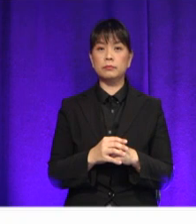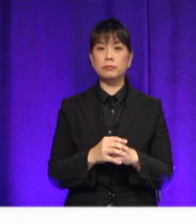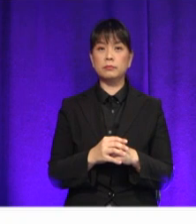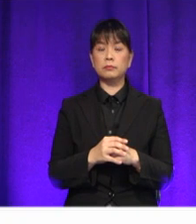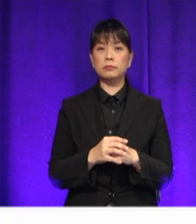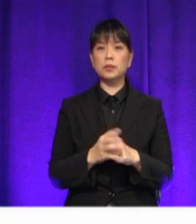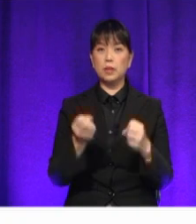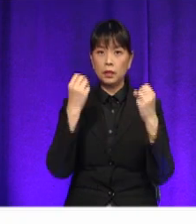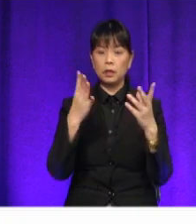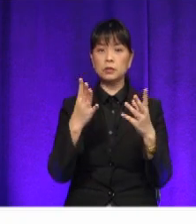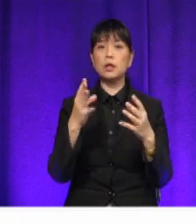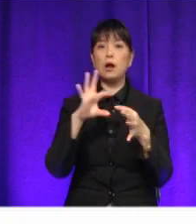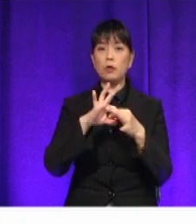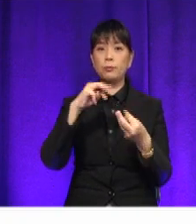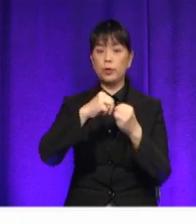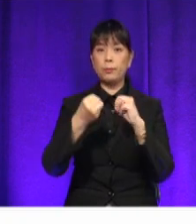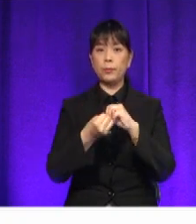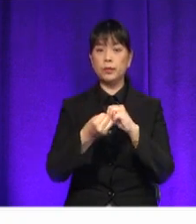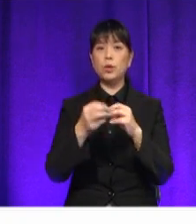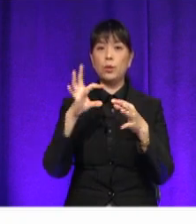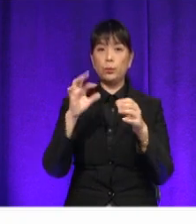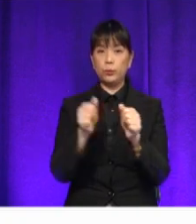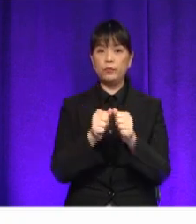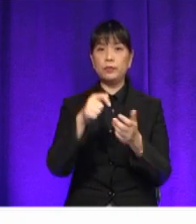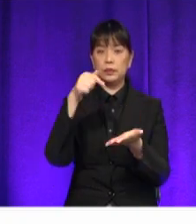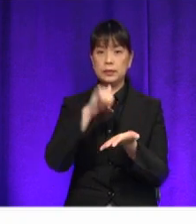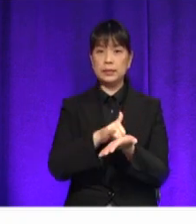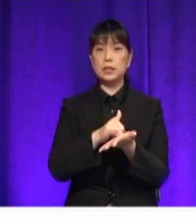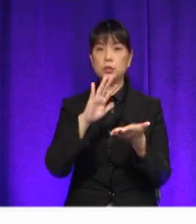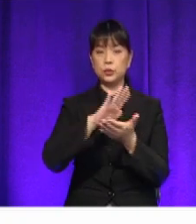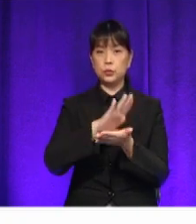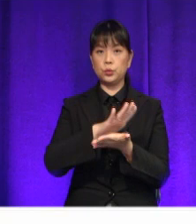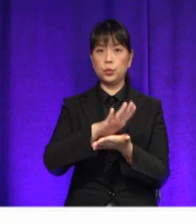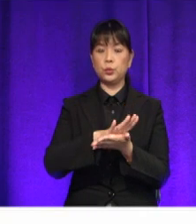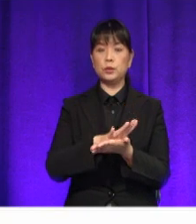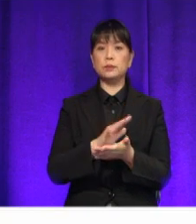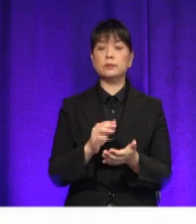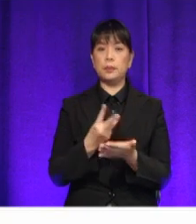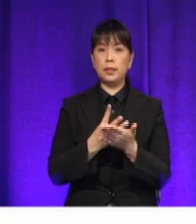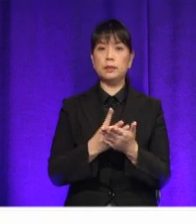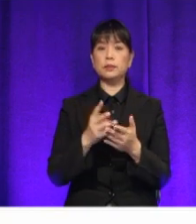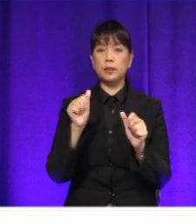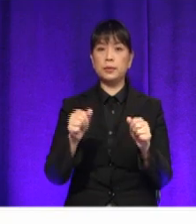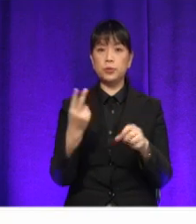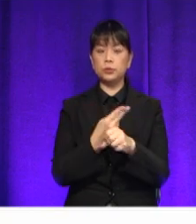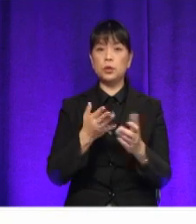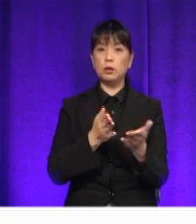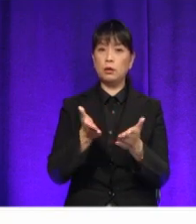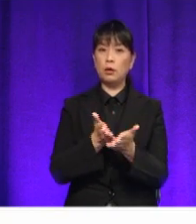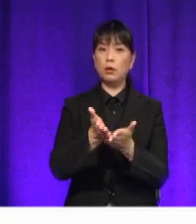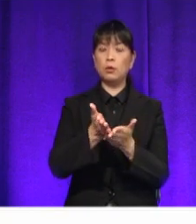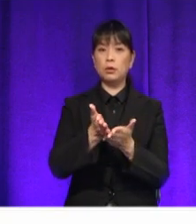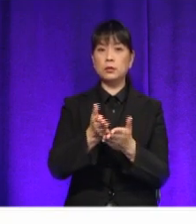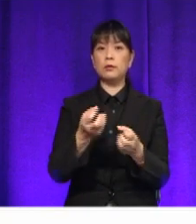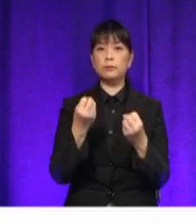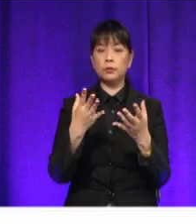There are lots of problems with this school, and a little money here and there will go a long way to improving the conditions. I've only got a few more years of